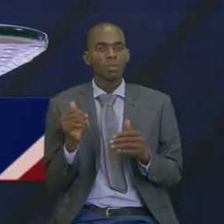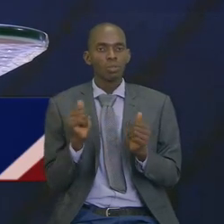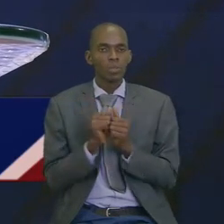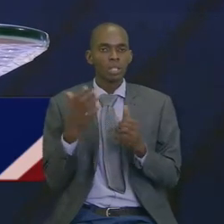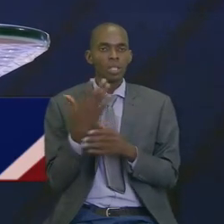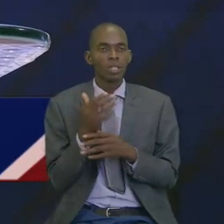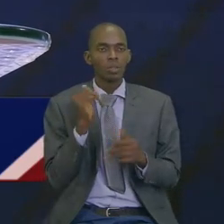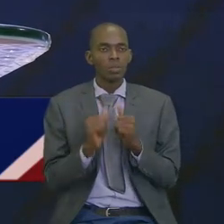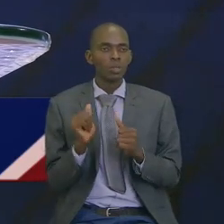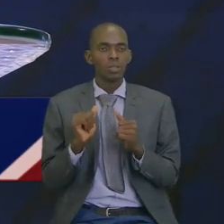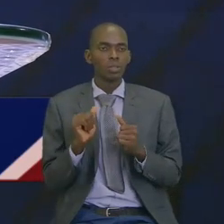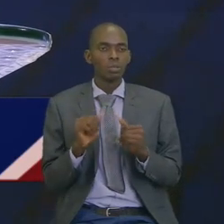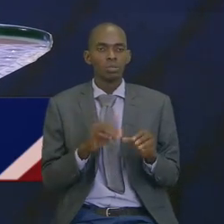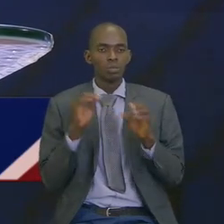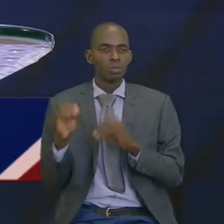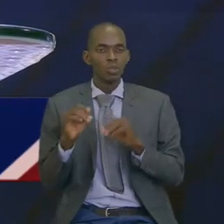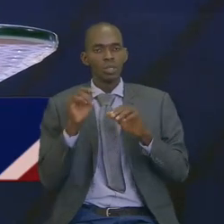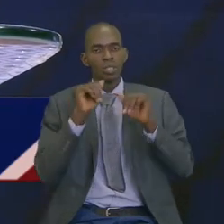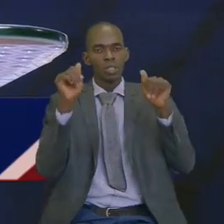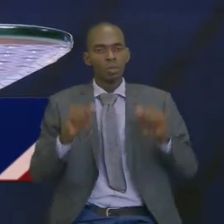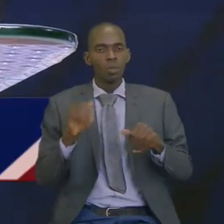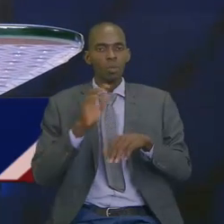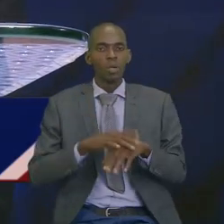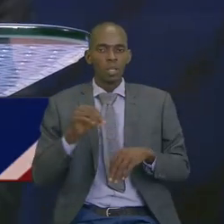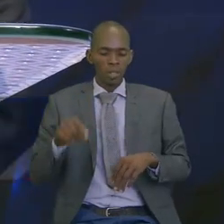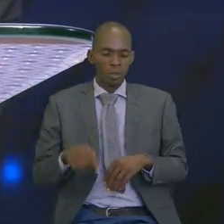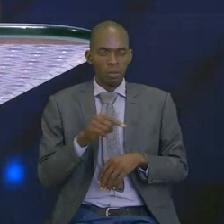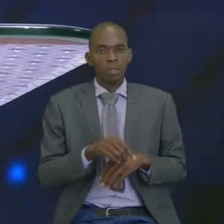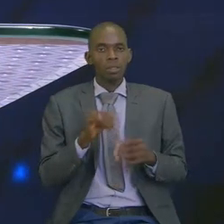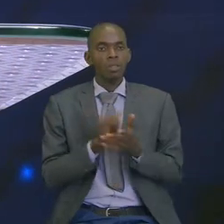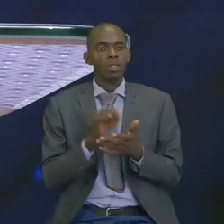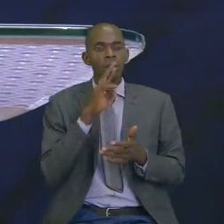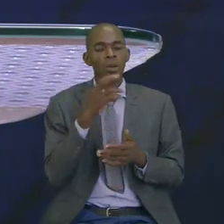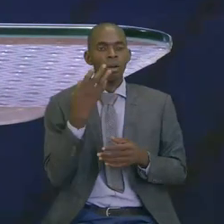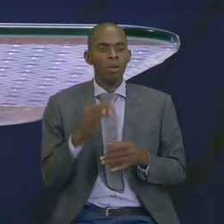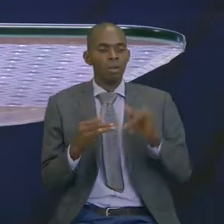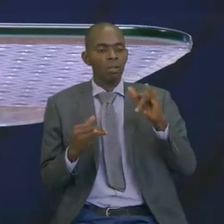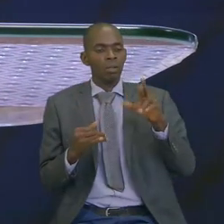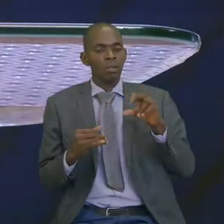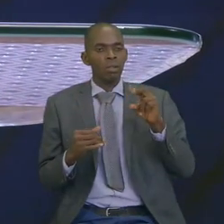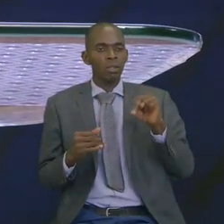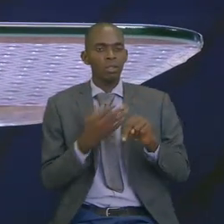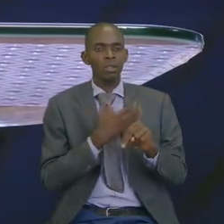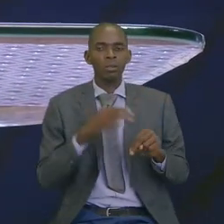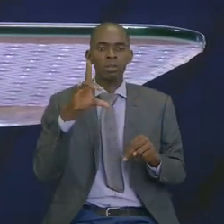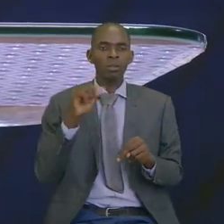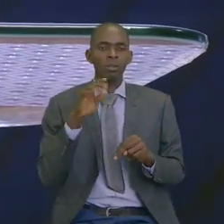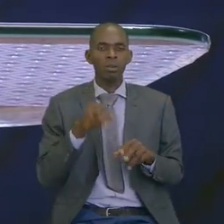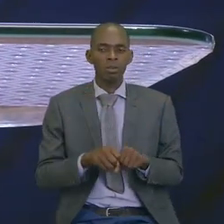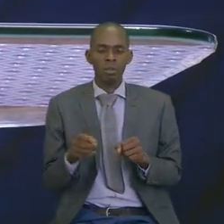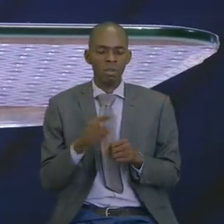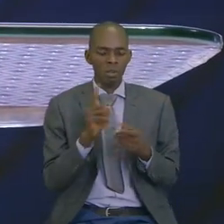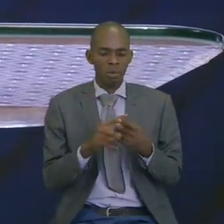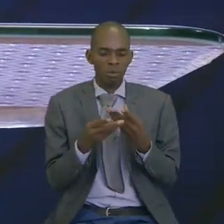image upon his feet that were of iron and clay, and break them to pieces. Then